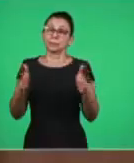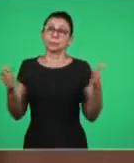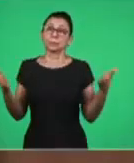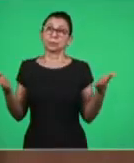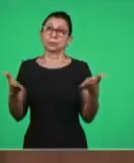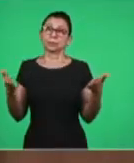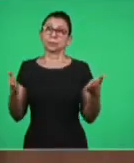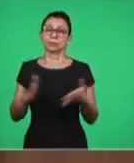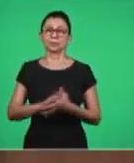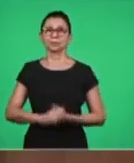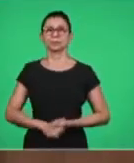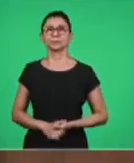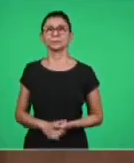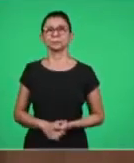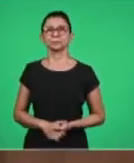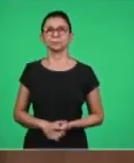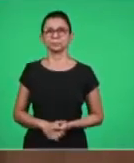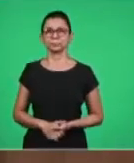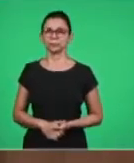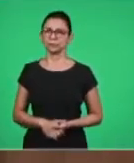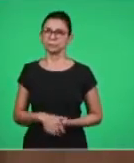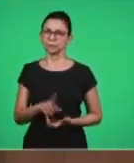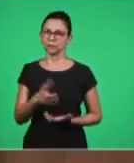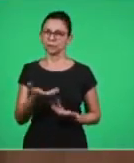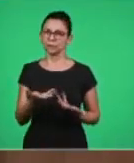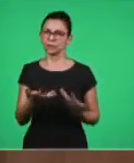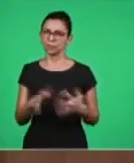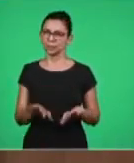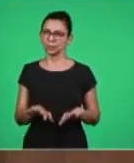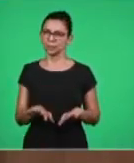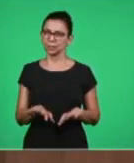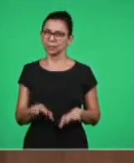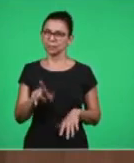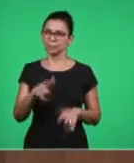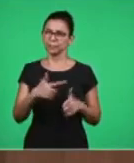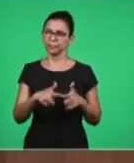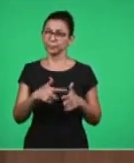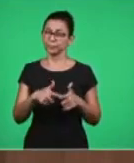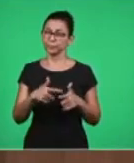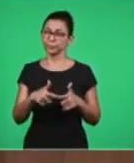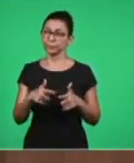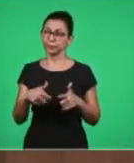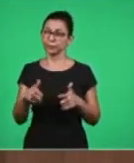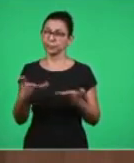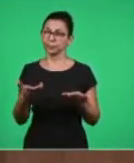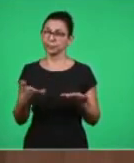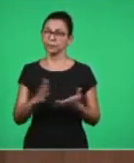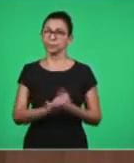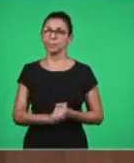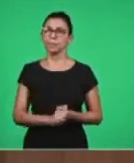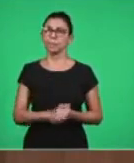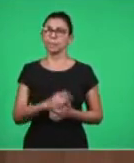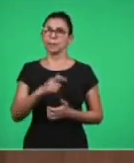If you do not know this time now, you have a prophetic problem there.